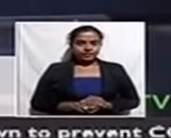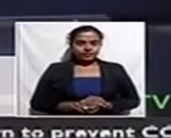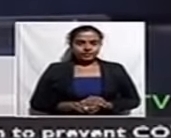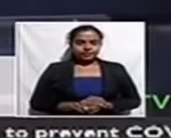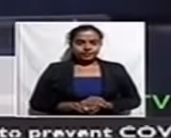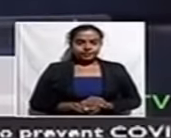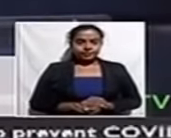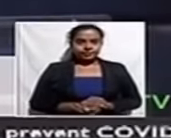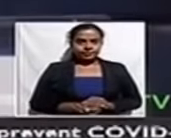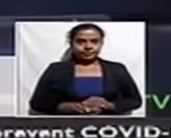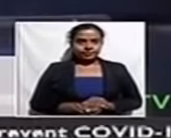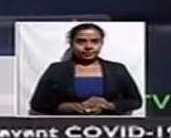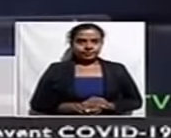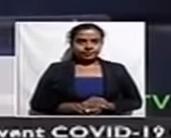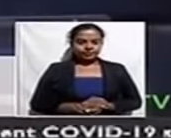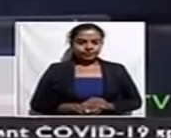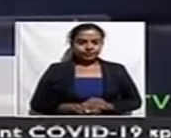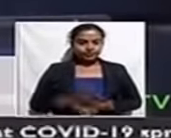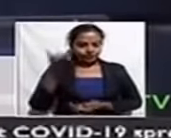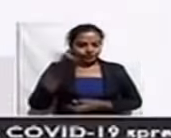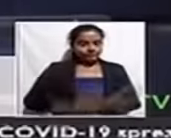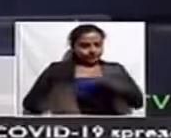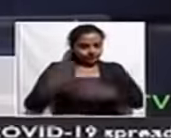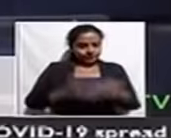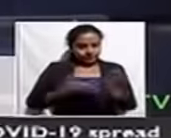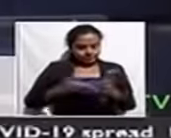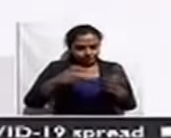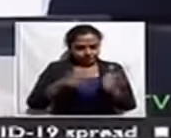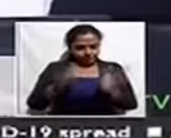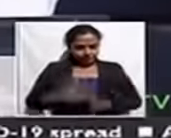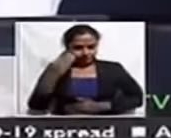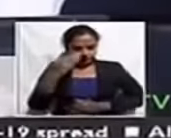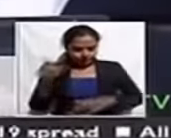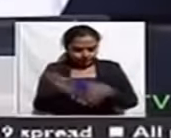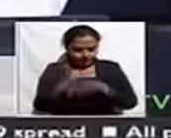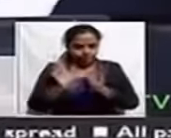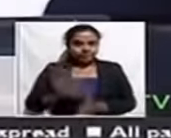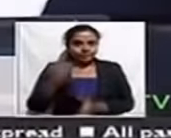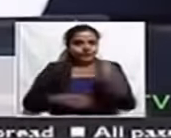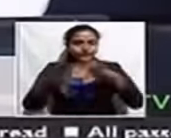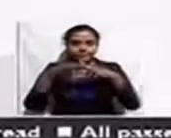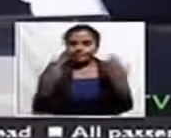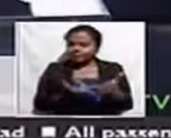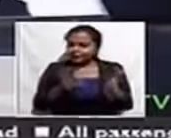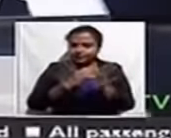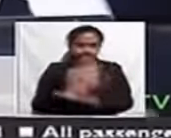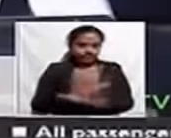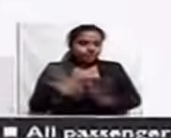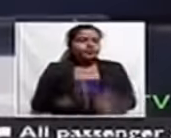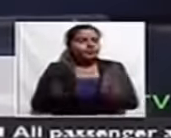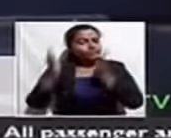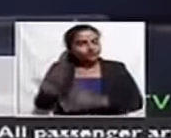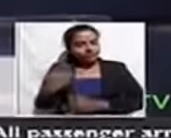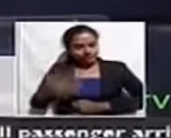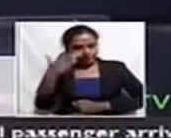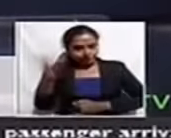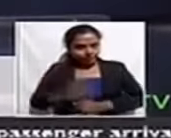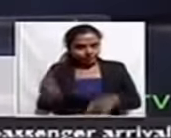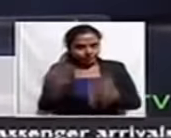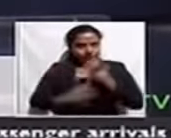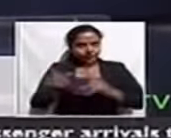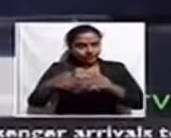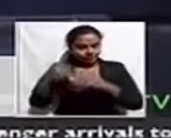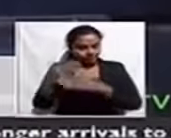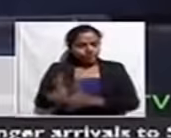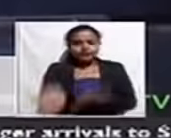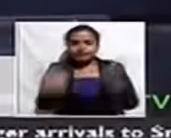This is a political project and a project of a single family. With this team on one side, Honorable Deputy Speaker, on the other side you get the China Harbour